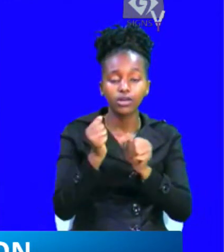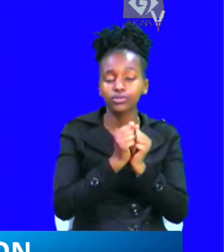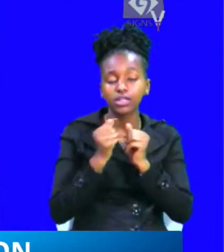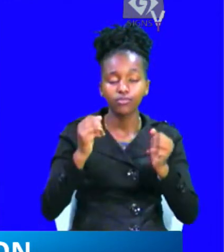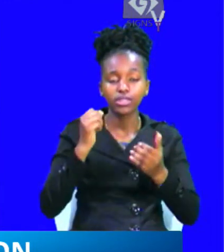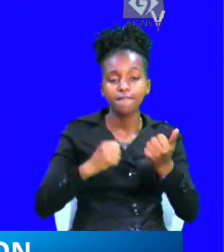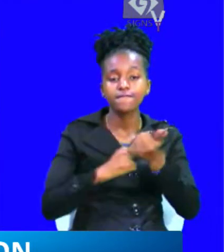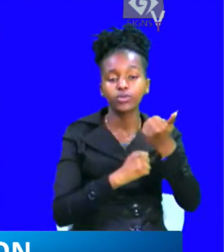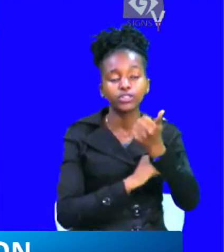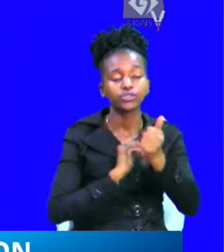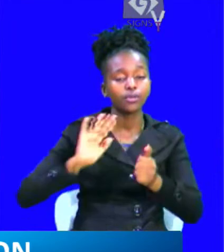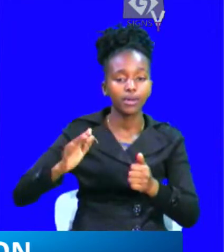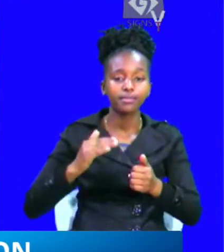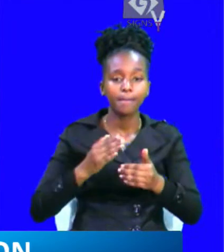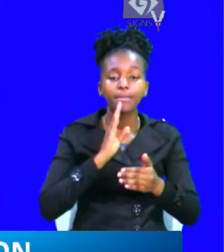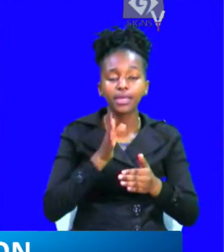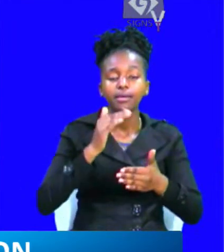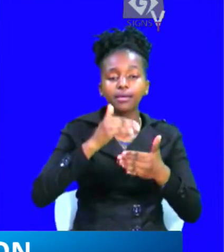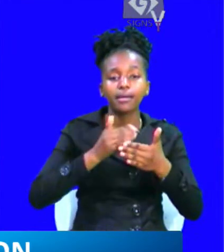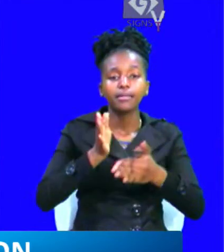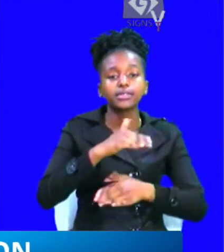be back after the break. Keep it silent.